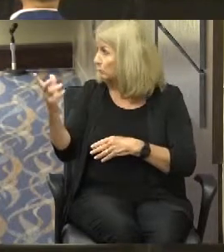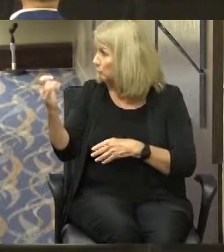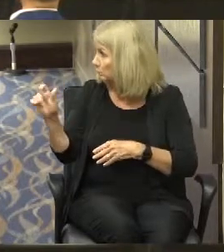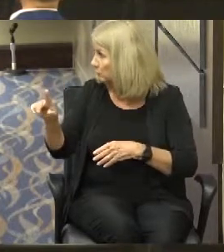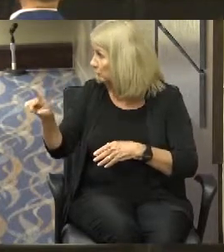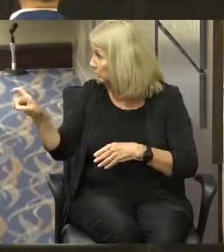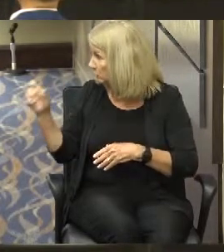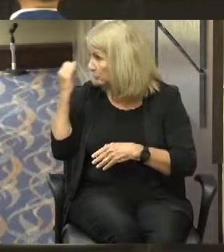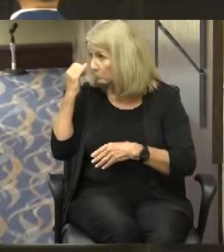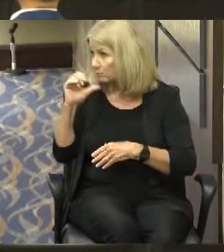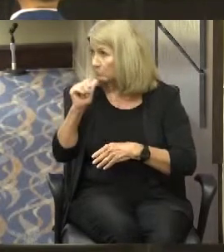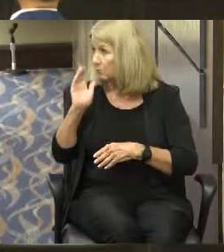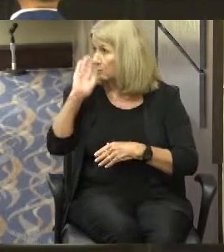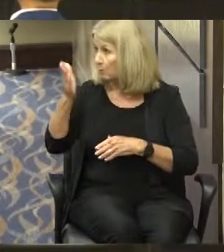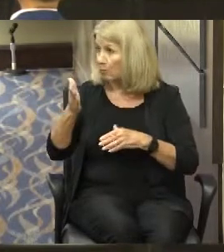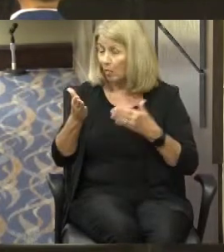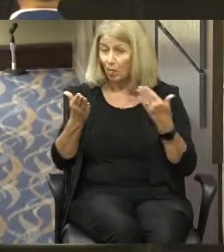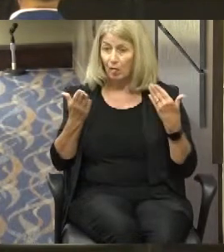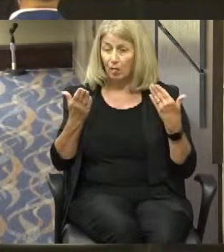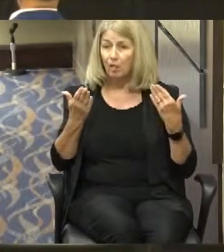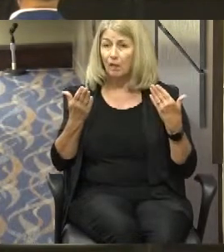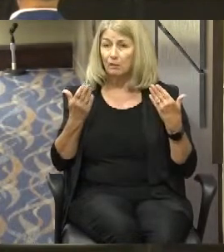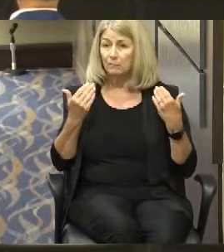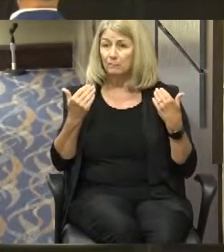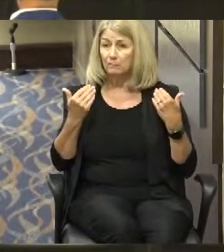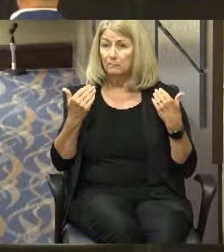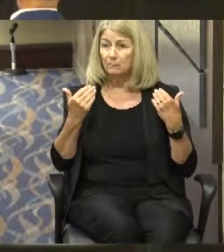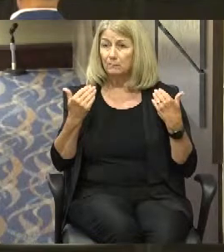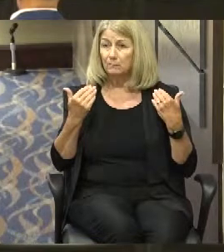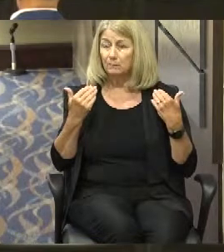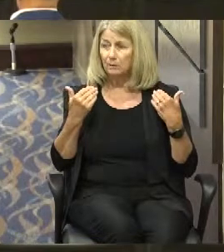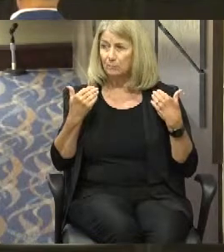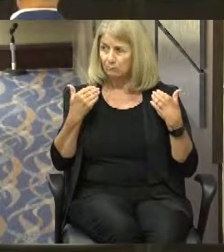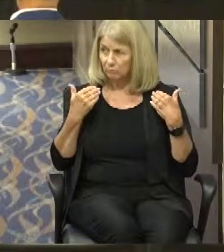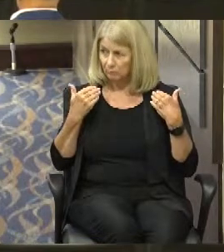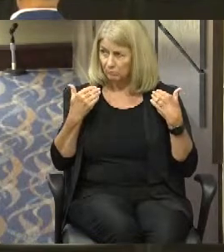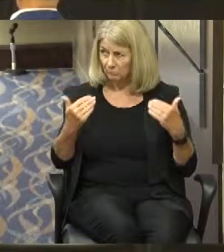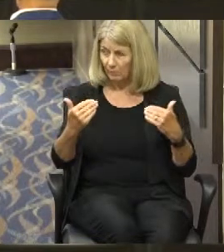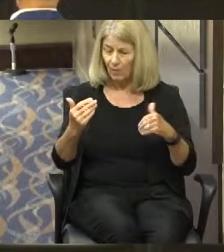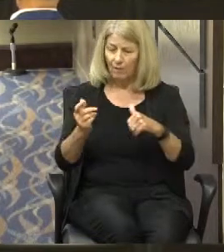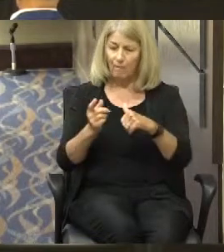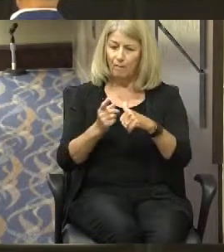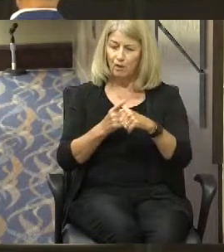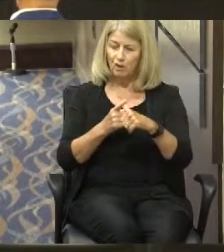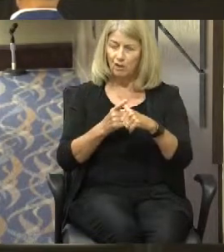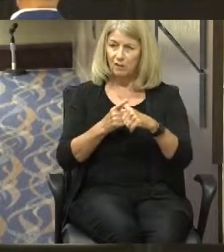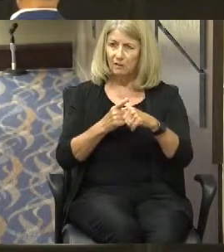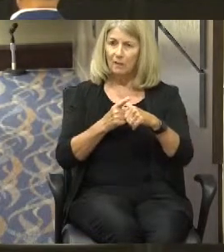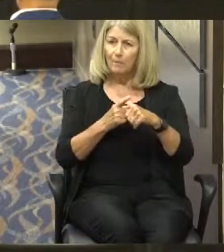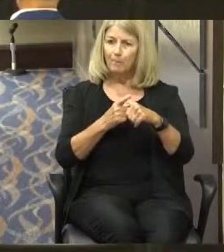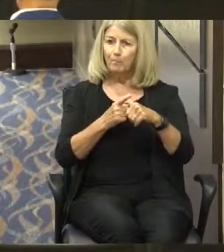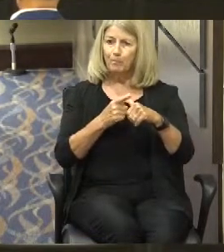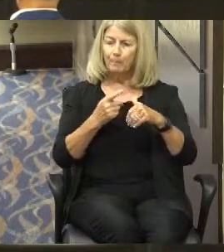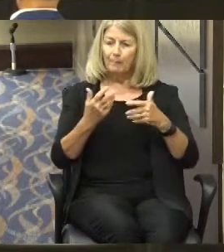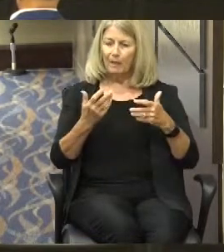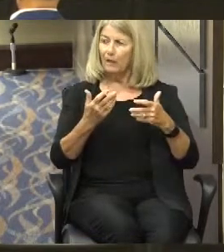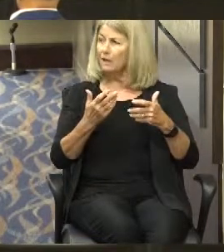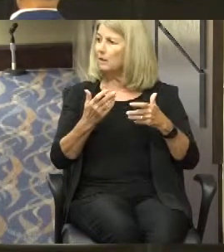If not, then we will move to the first, sorry about